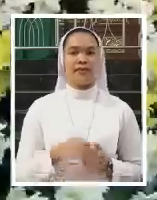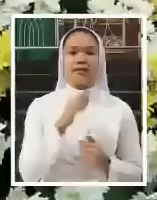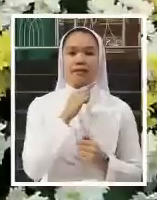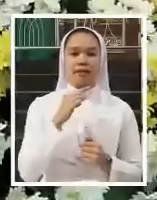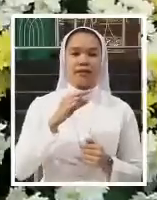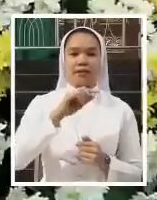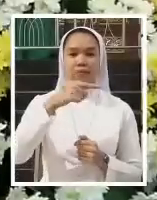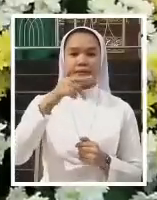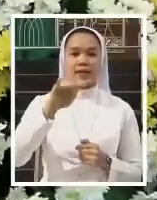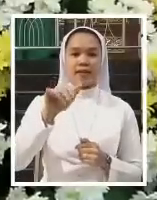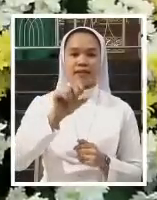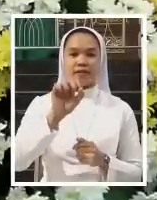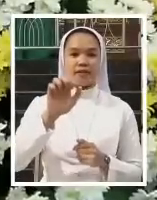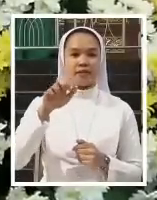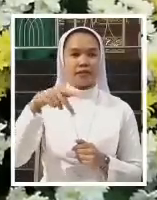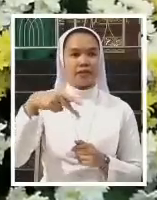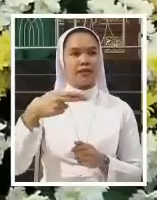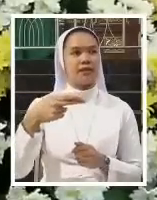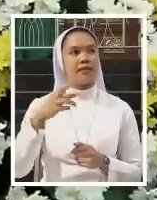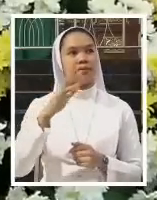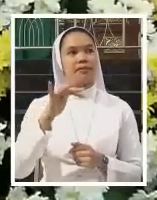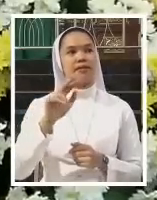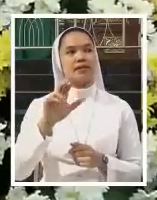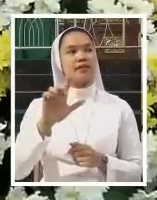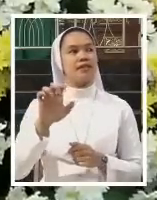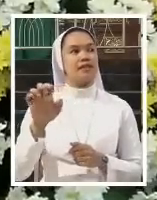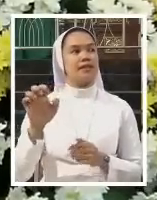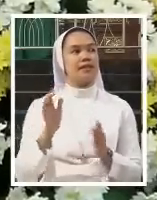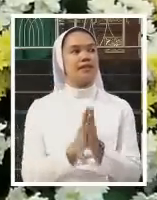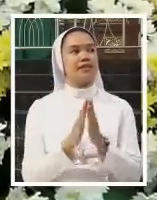Father Joseph Ulin.